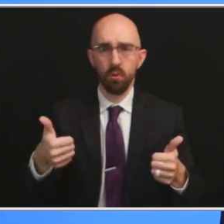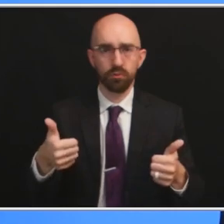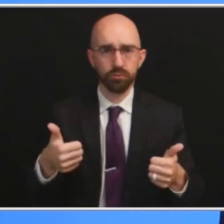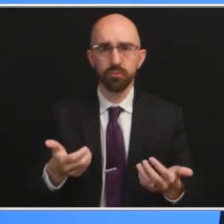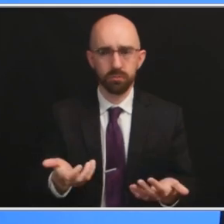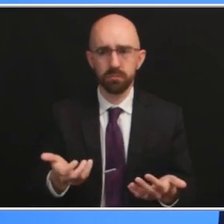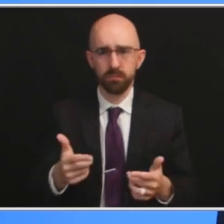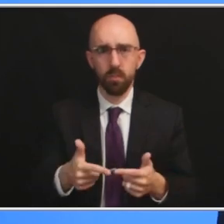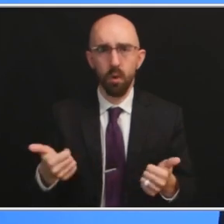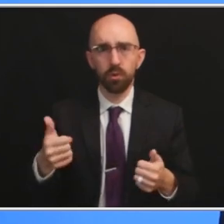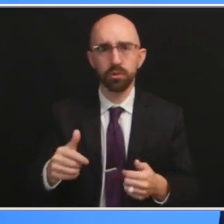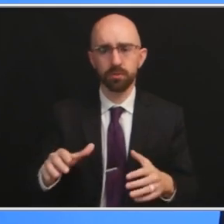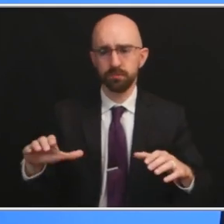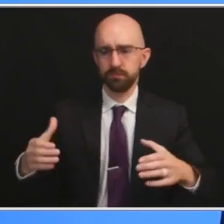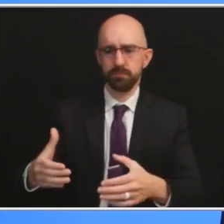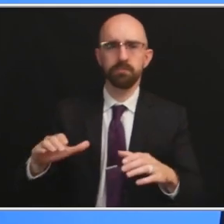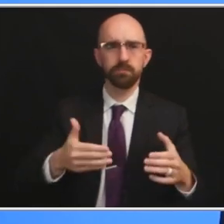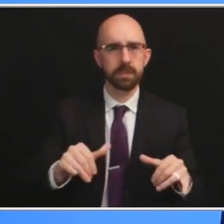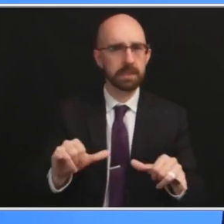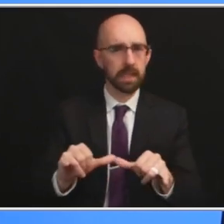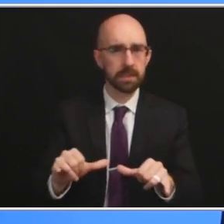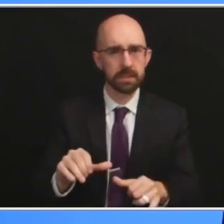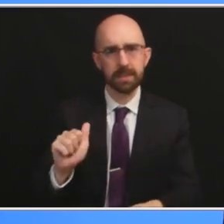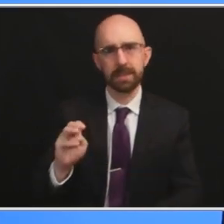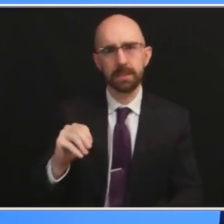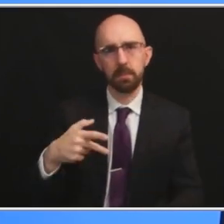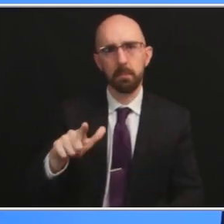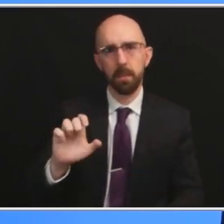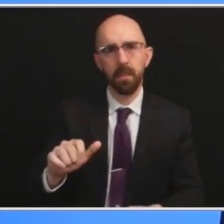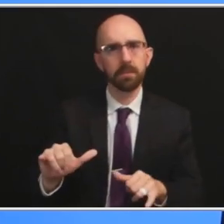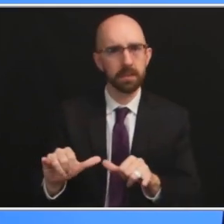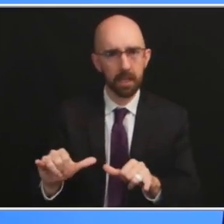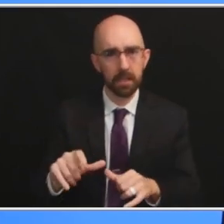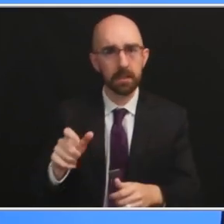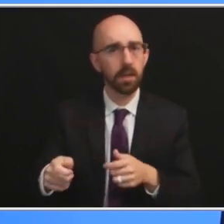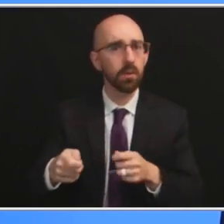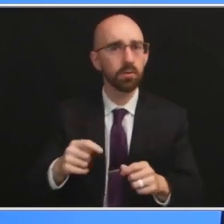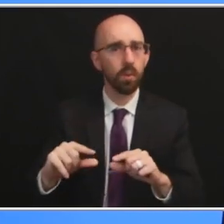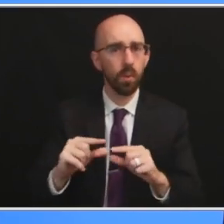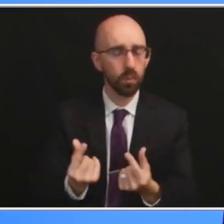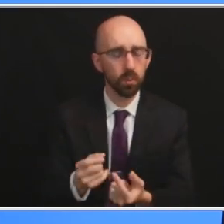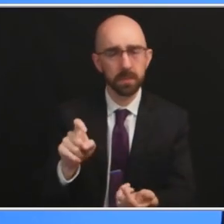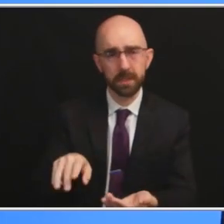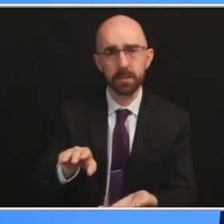sample sizes. We need to have a control group. There needs to be